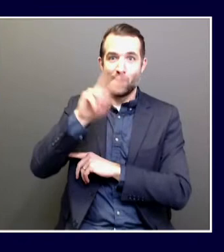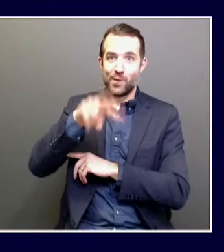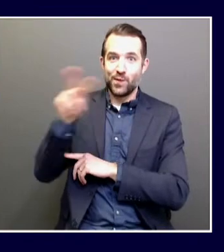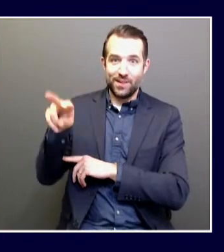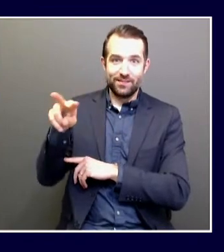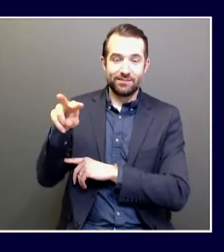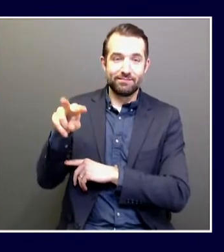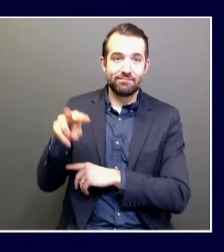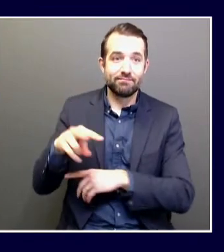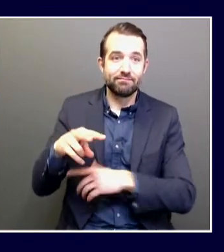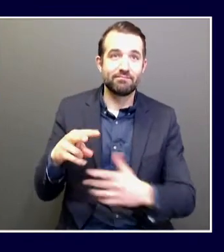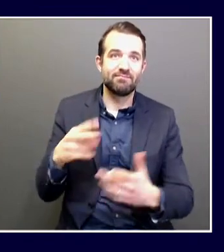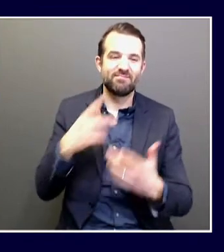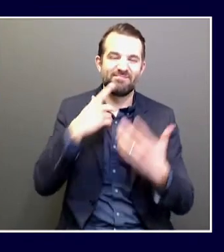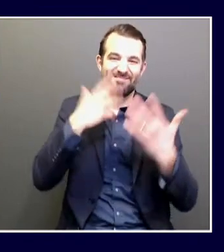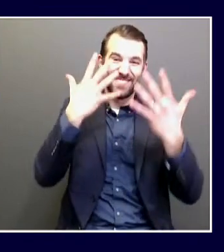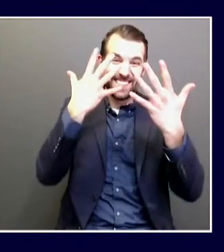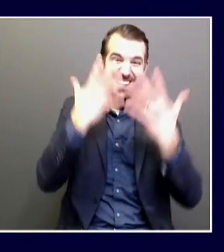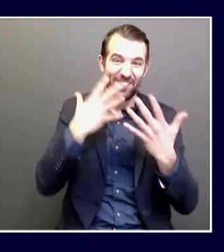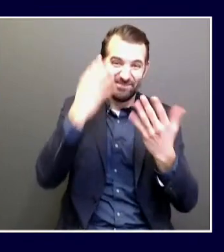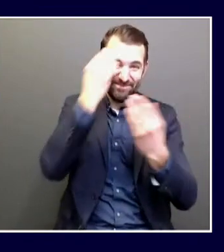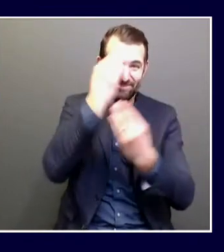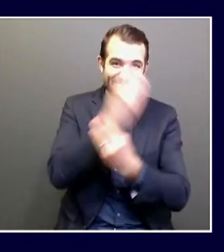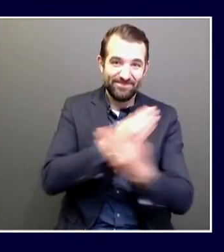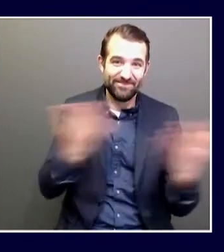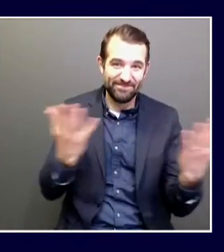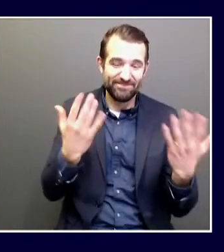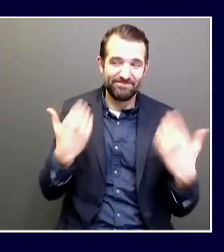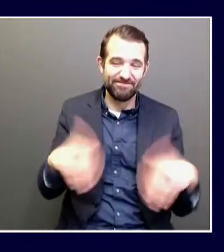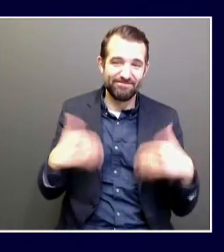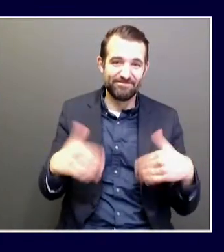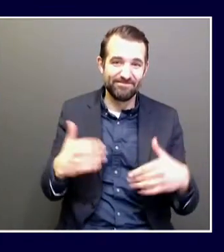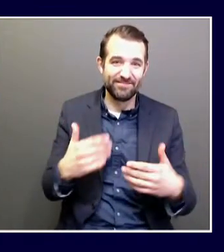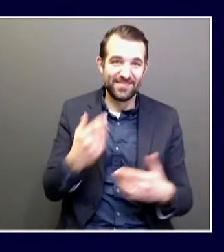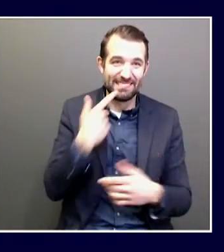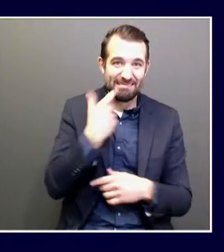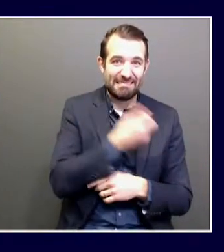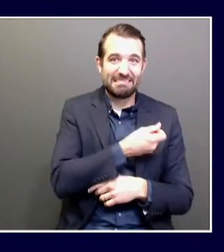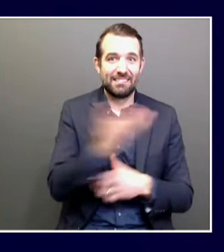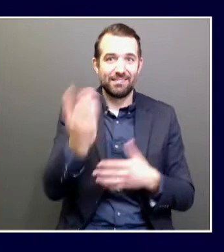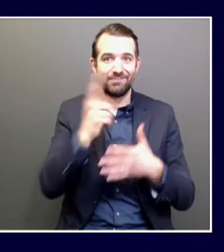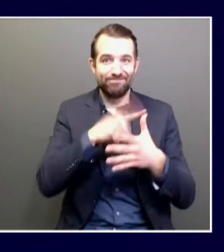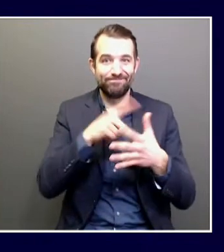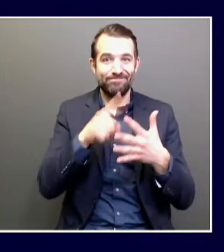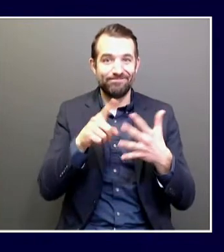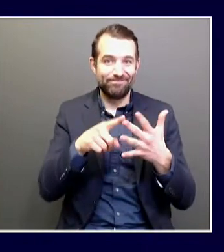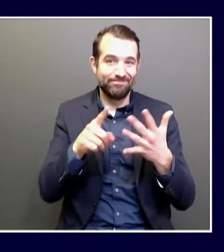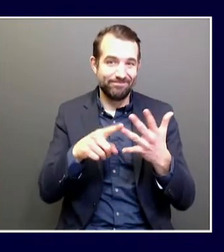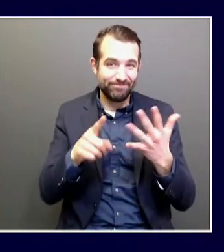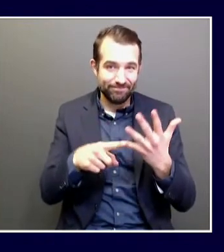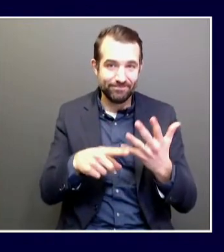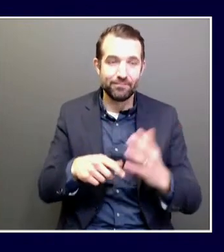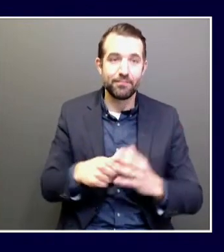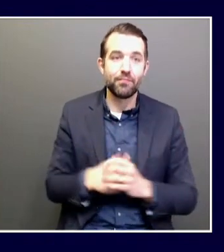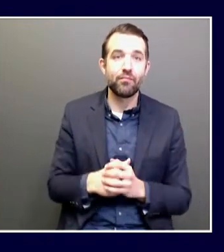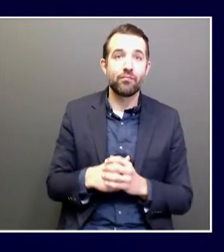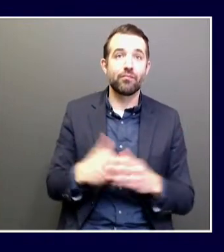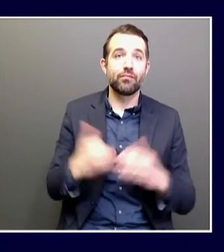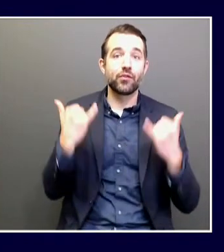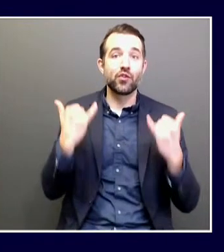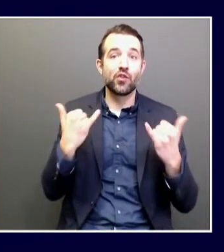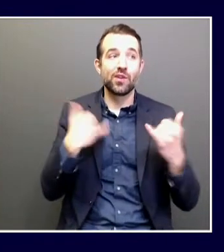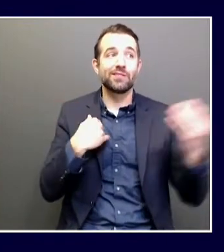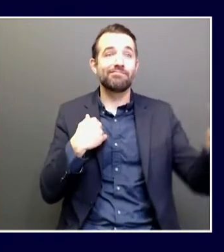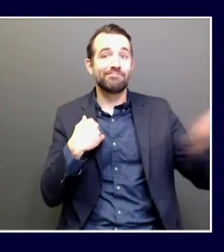Unfortunately, I begin today on a series of very sad notes. Maine CDC is today reporting